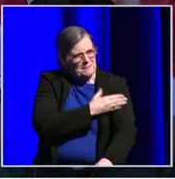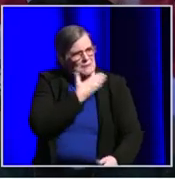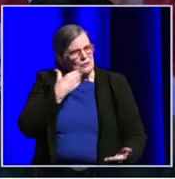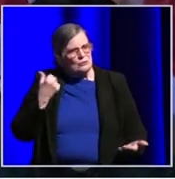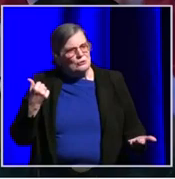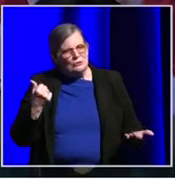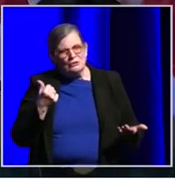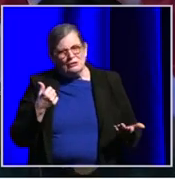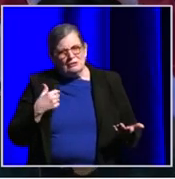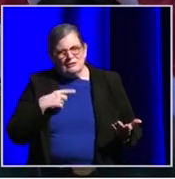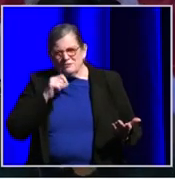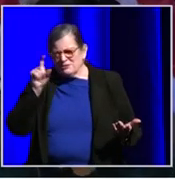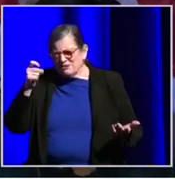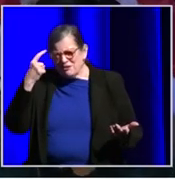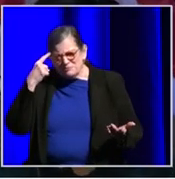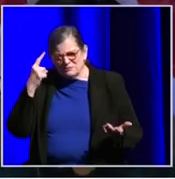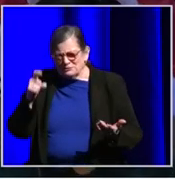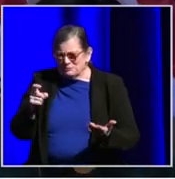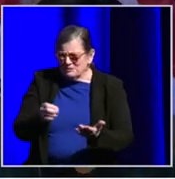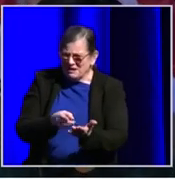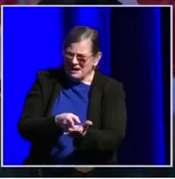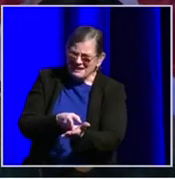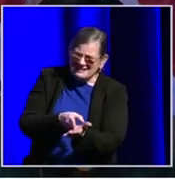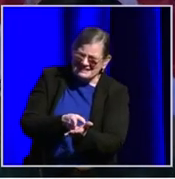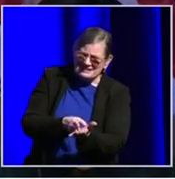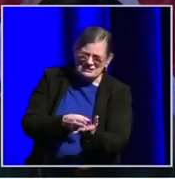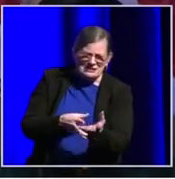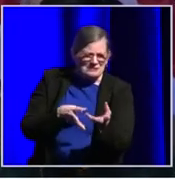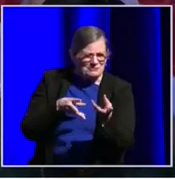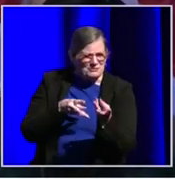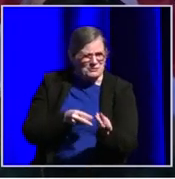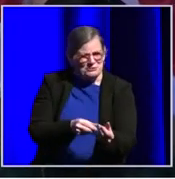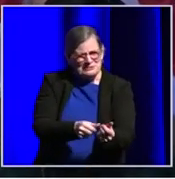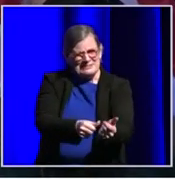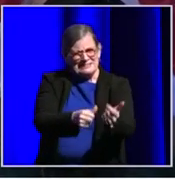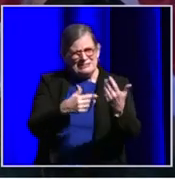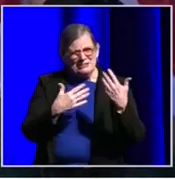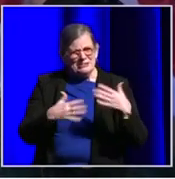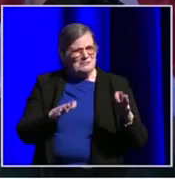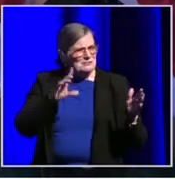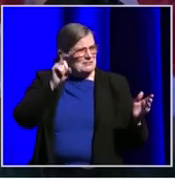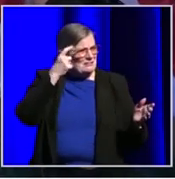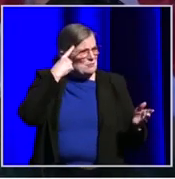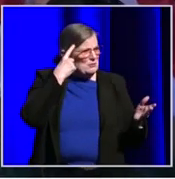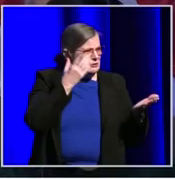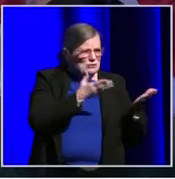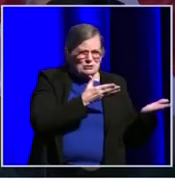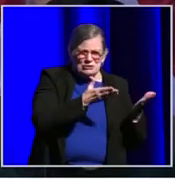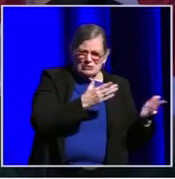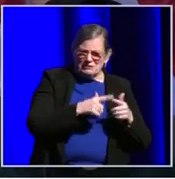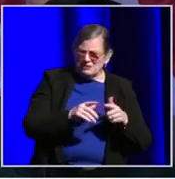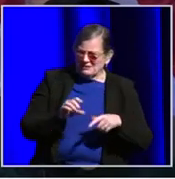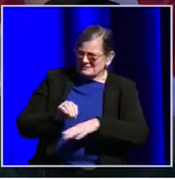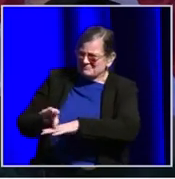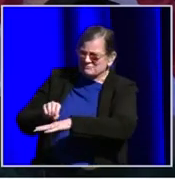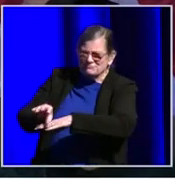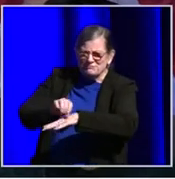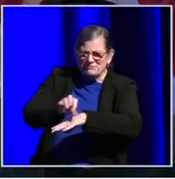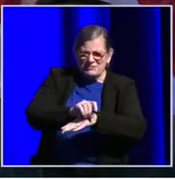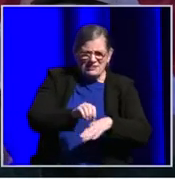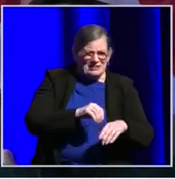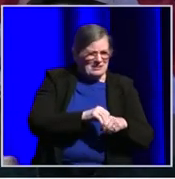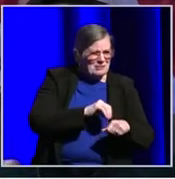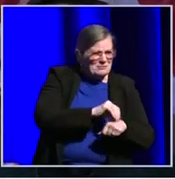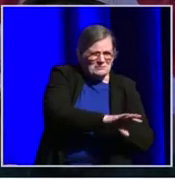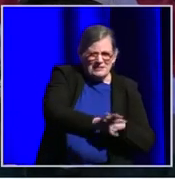honest, efficient deliverer of services, and also that the district should help those least able to help themselves to